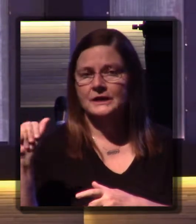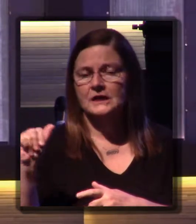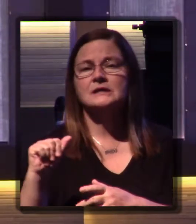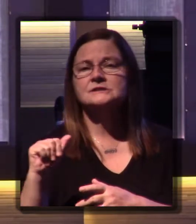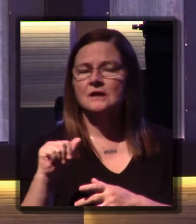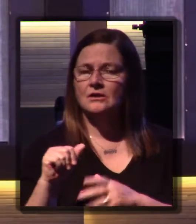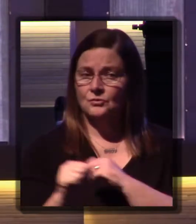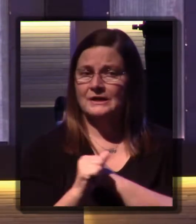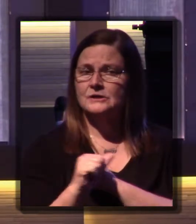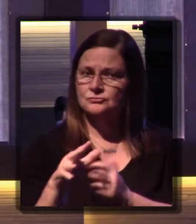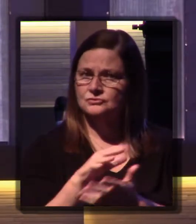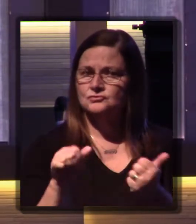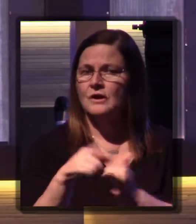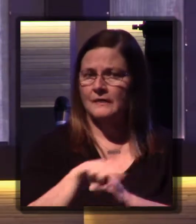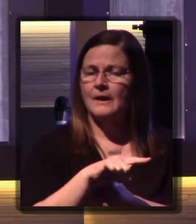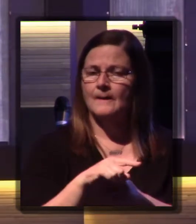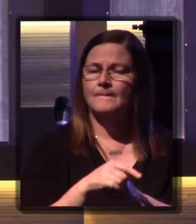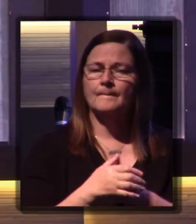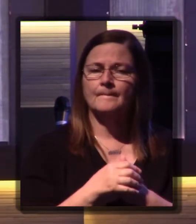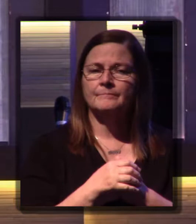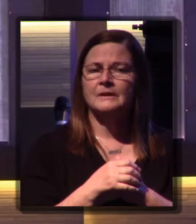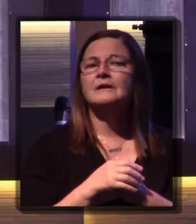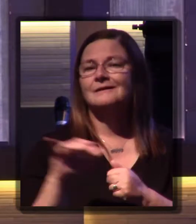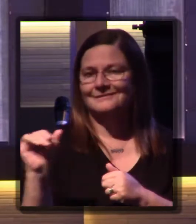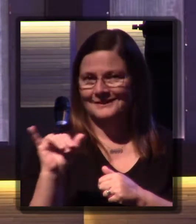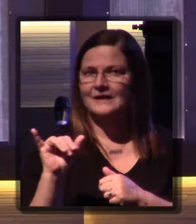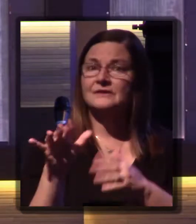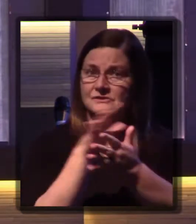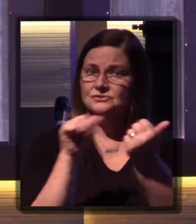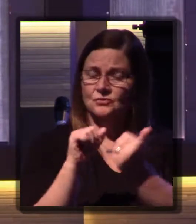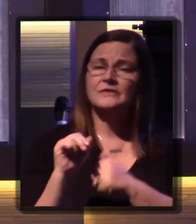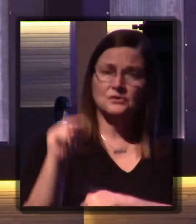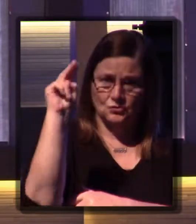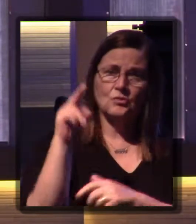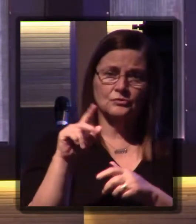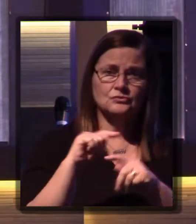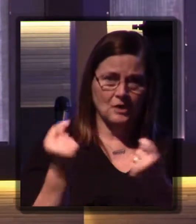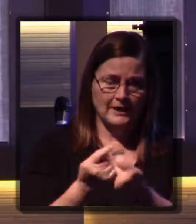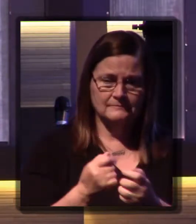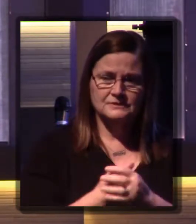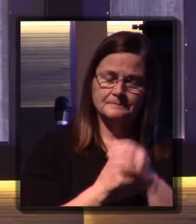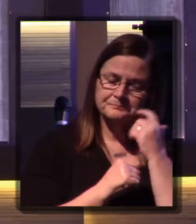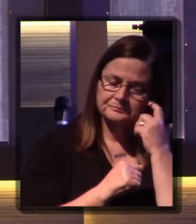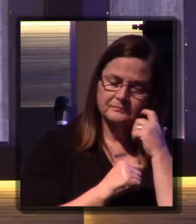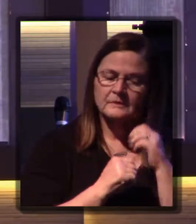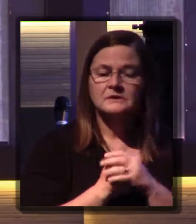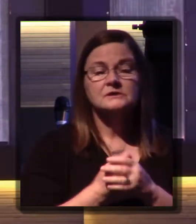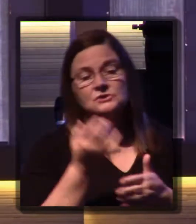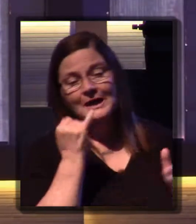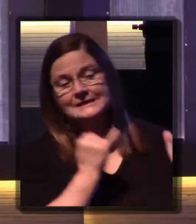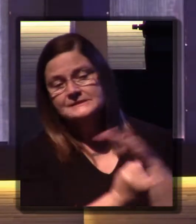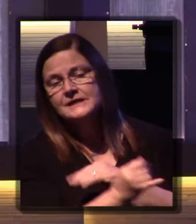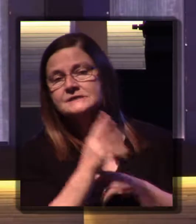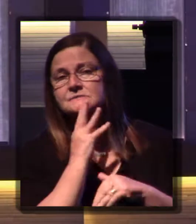threatening destruction, even as they did to Israel, the northern tribes. And so Isaiah speaks into this